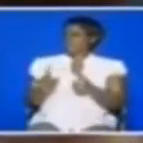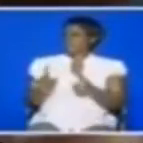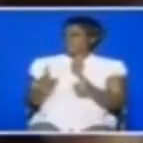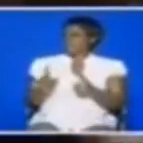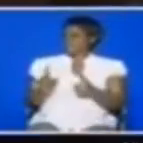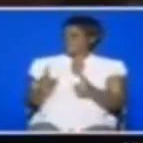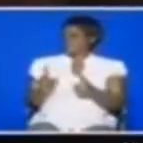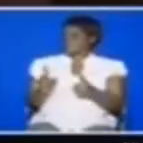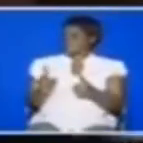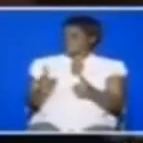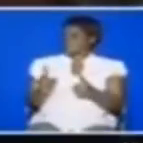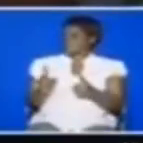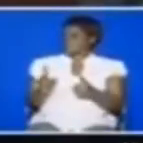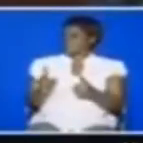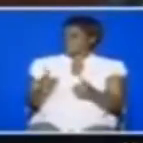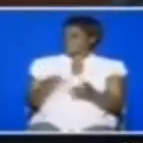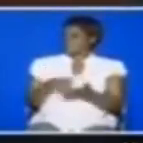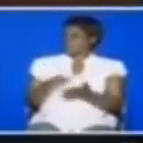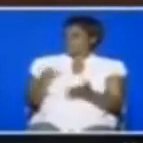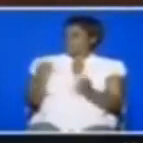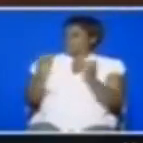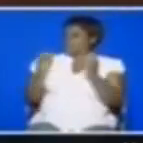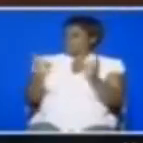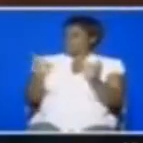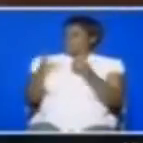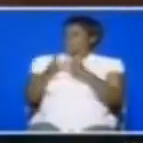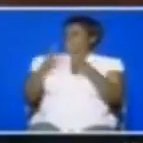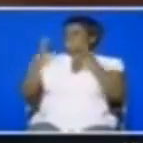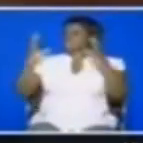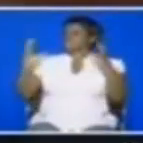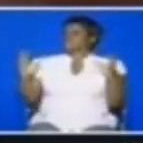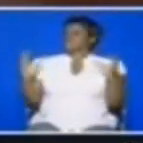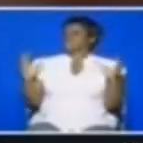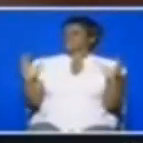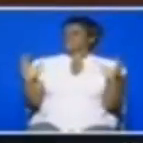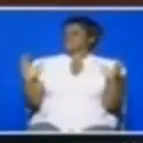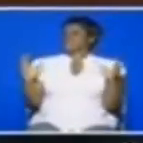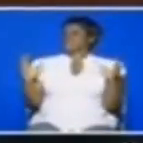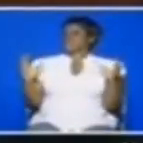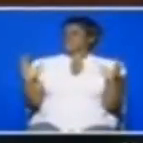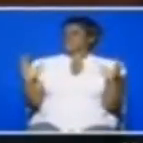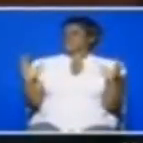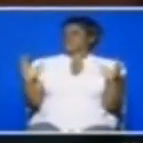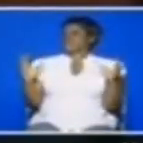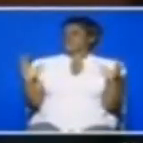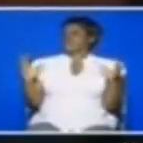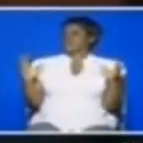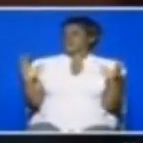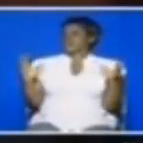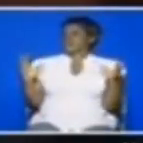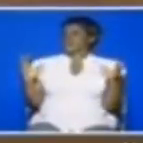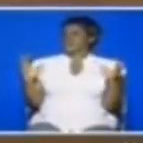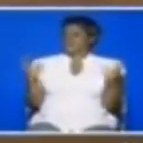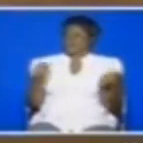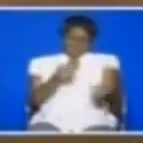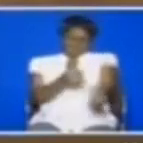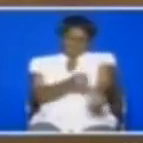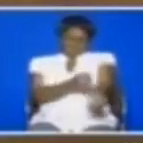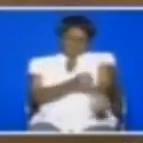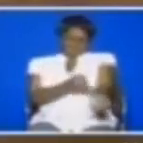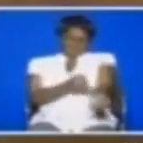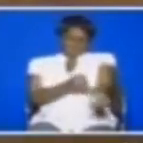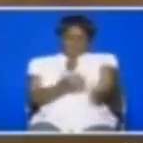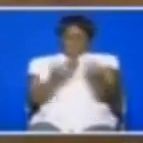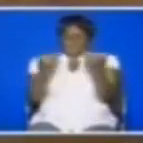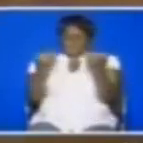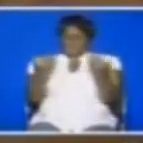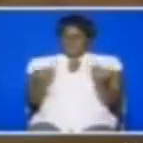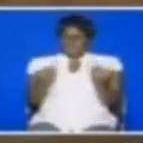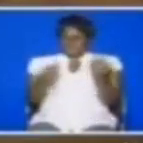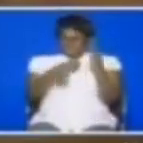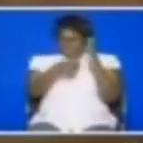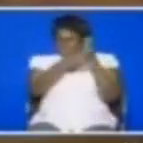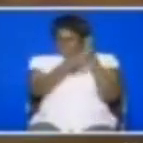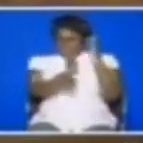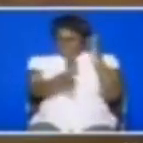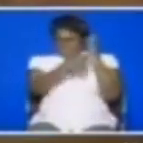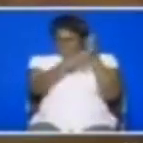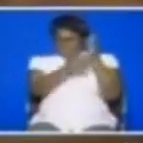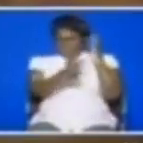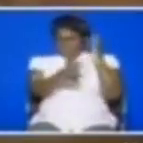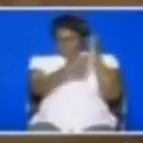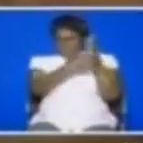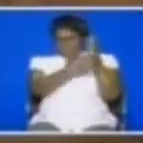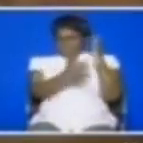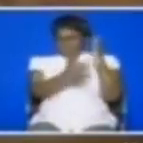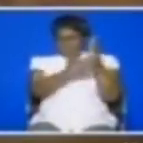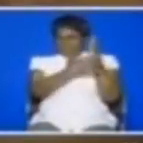costs more if the tattoo is bigger and more detailed. It is a form of art that requires mastery and perfection, and